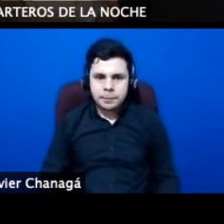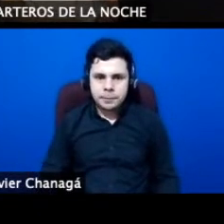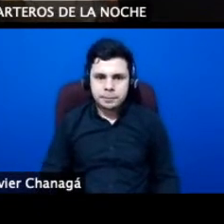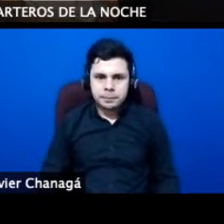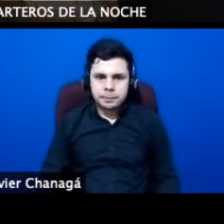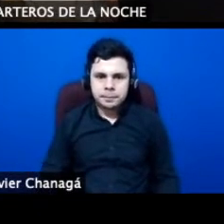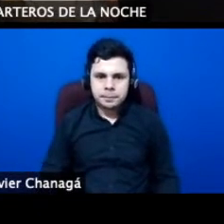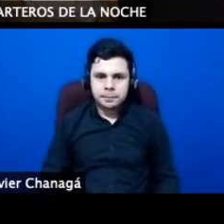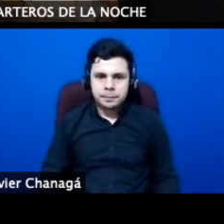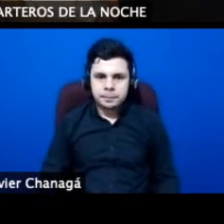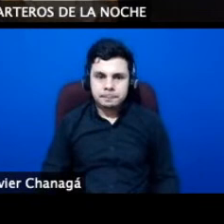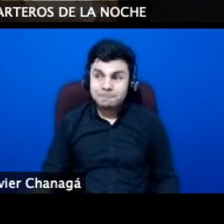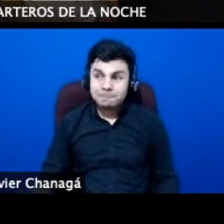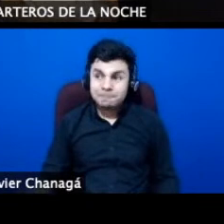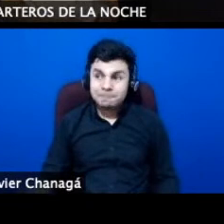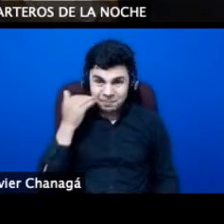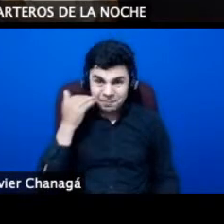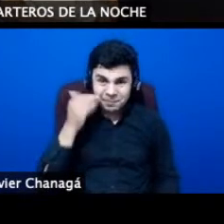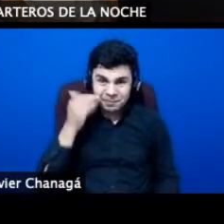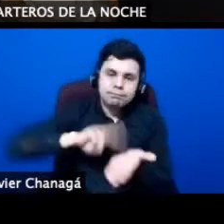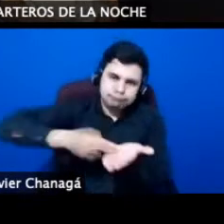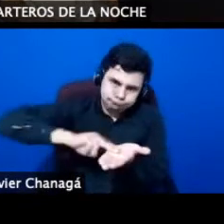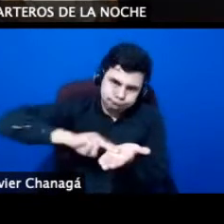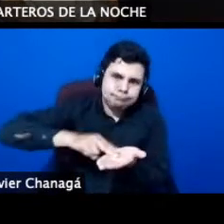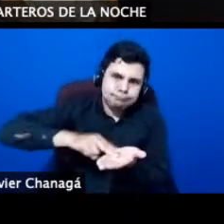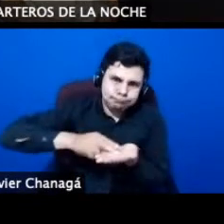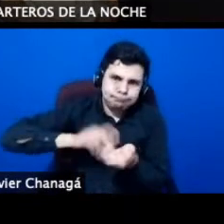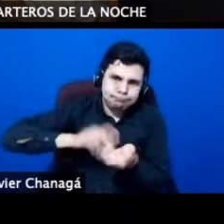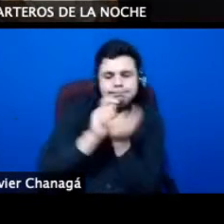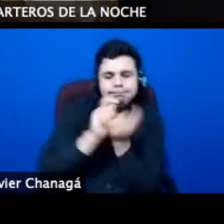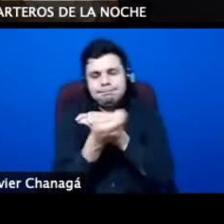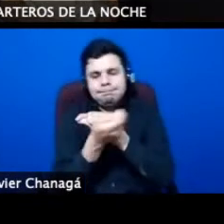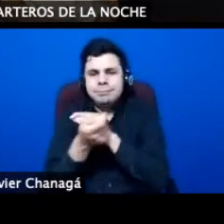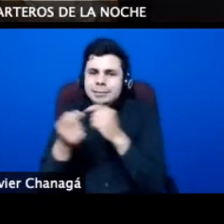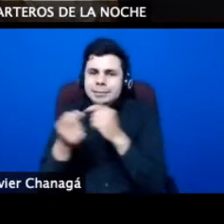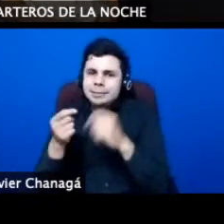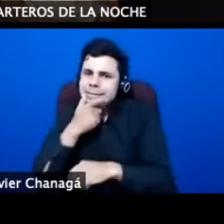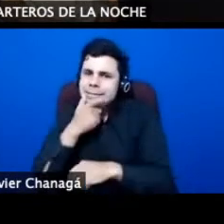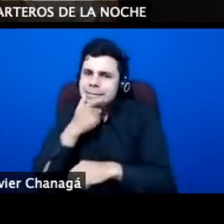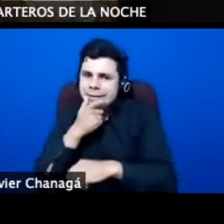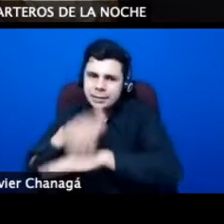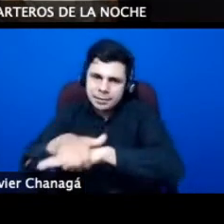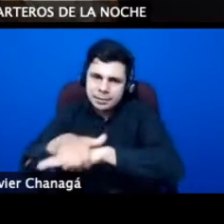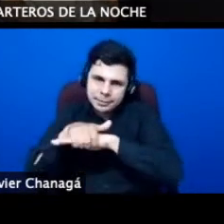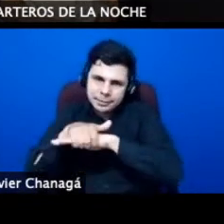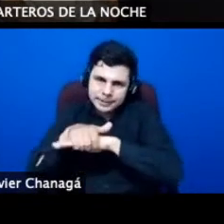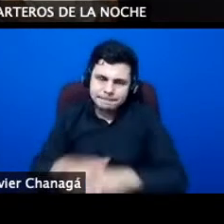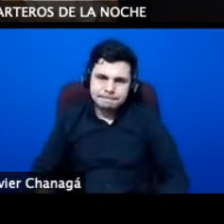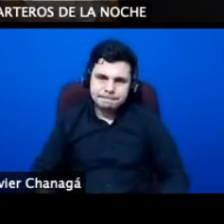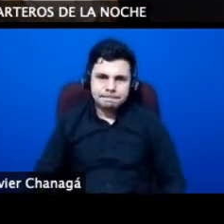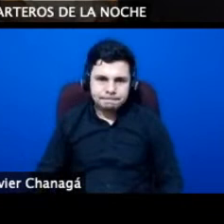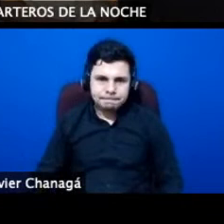that has a bigger ability to reinvent itself as the artistic world. In Colombia,